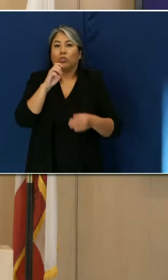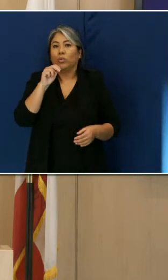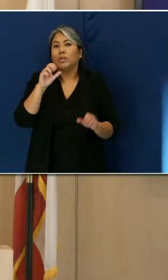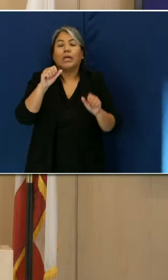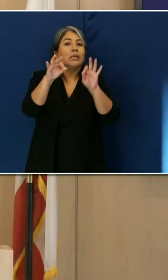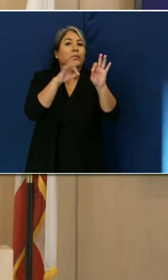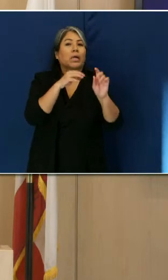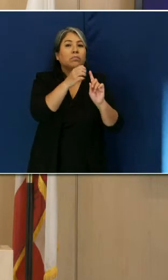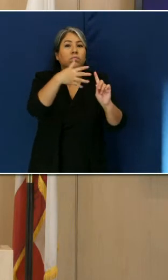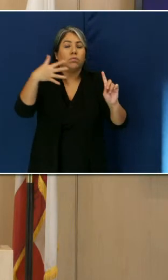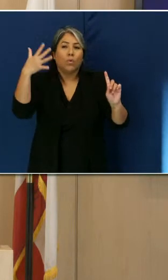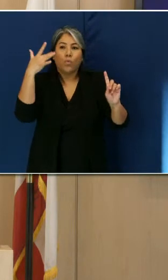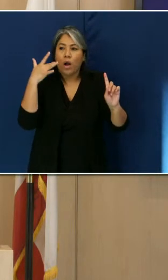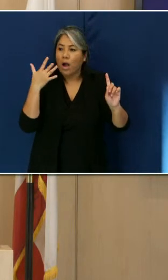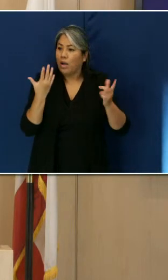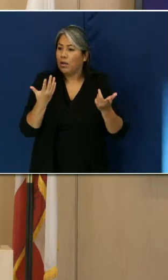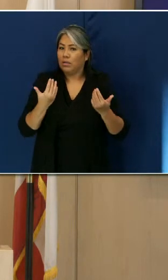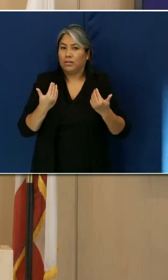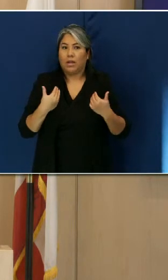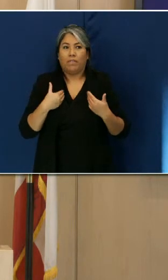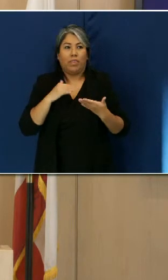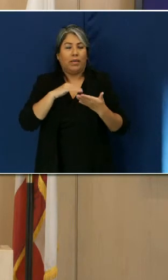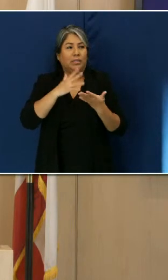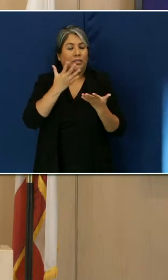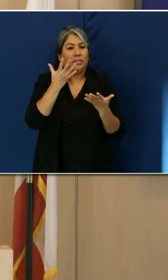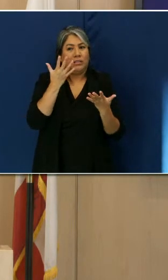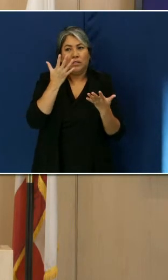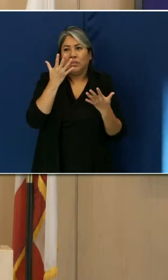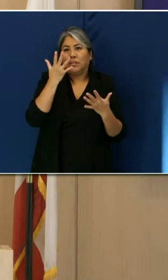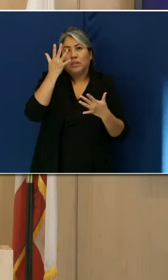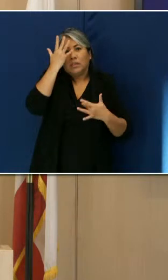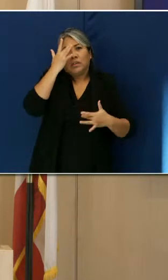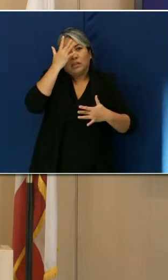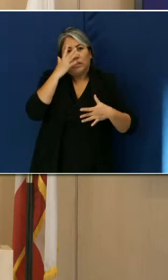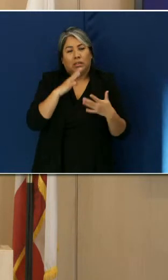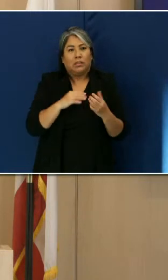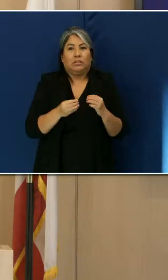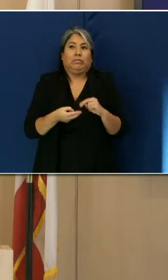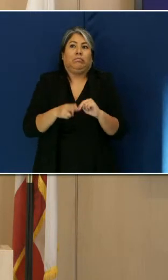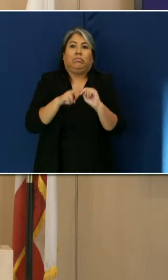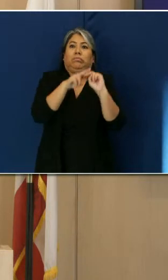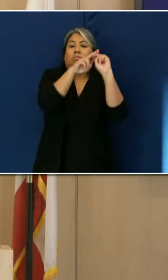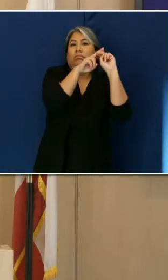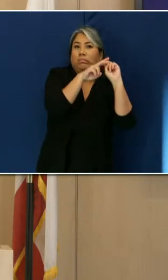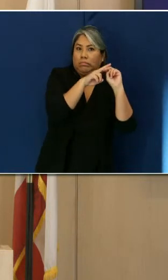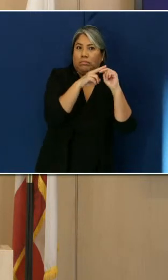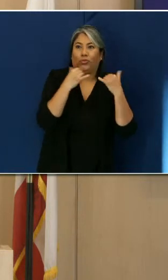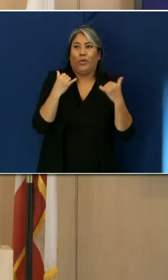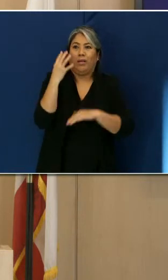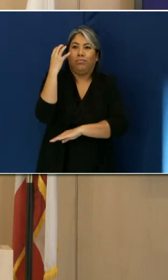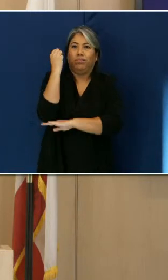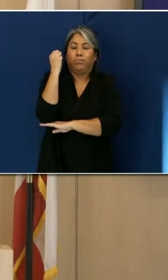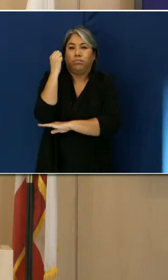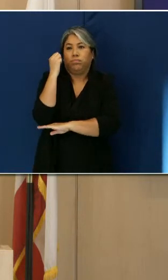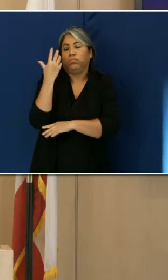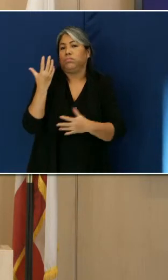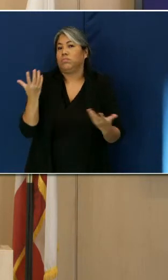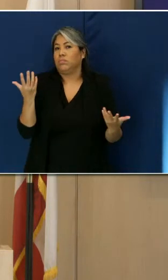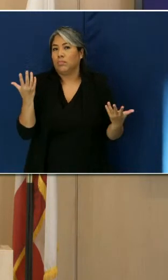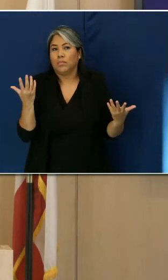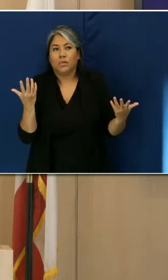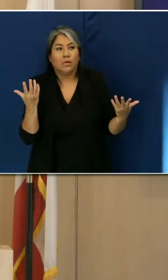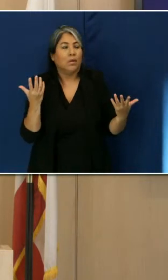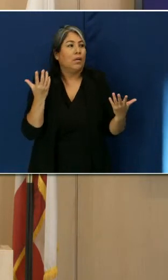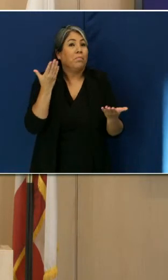about why we're having this infection surge of new cases, second highest number again today. It seems that more people